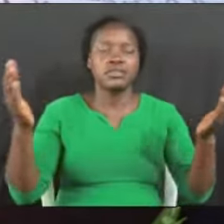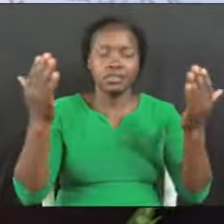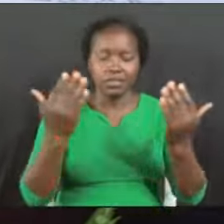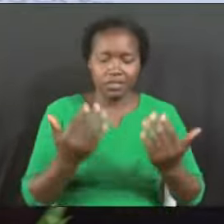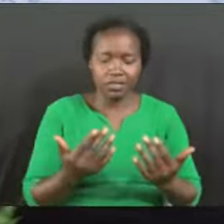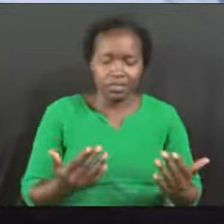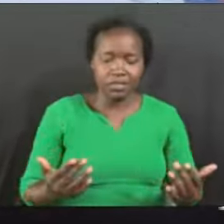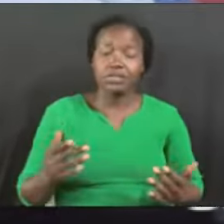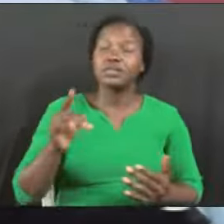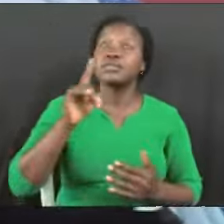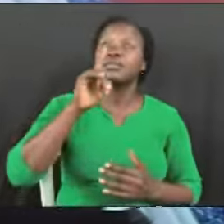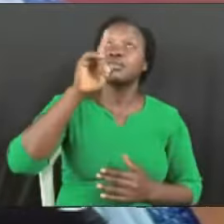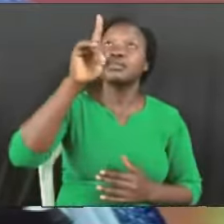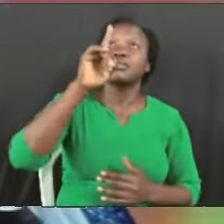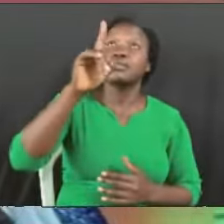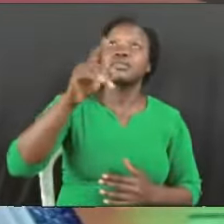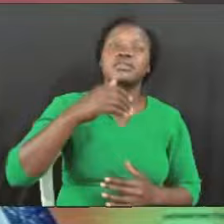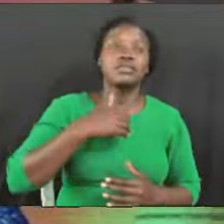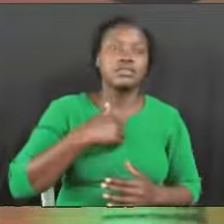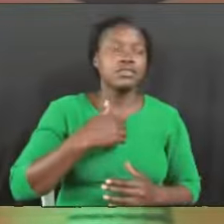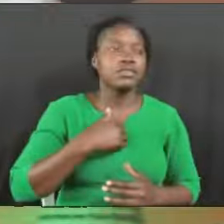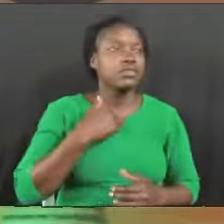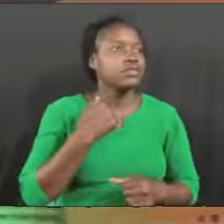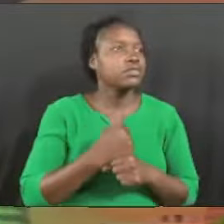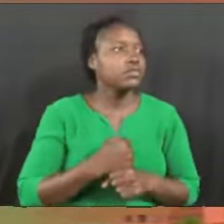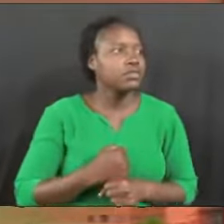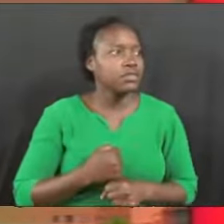Come on, just the women, just the ladies.